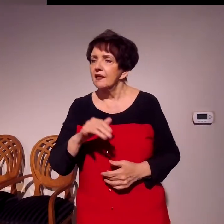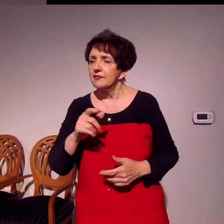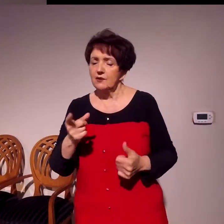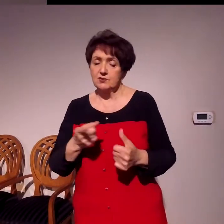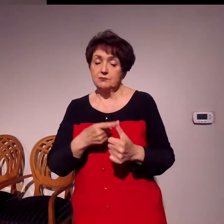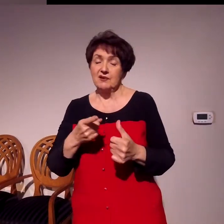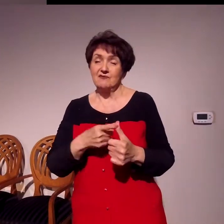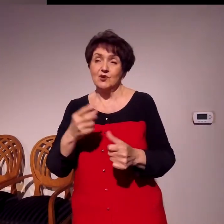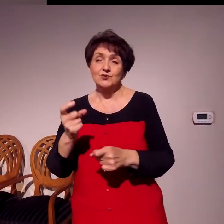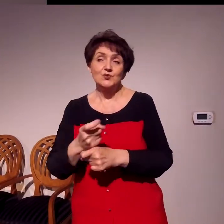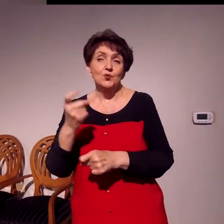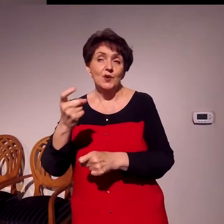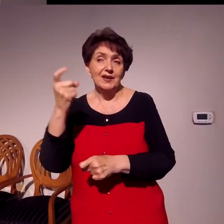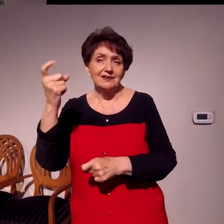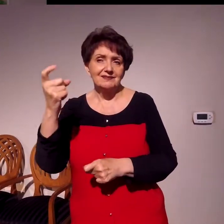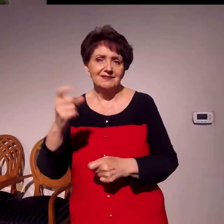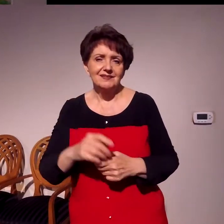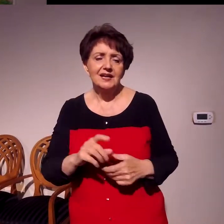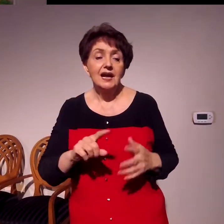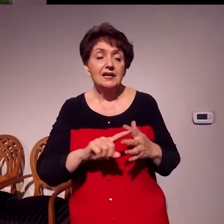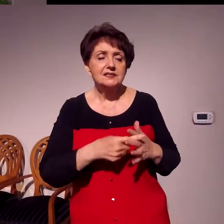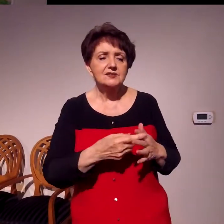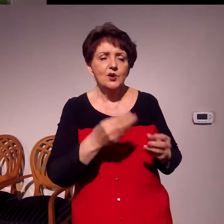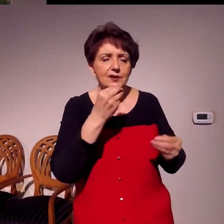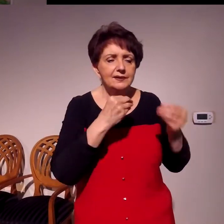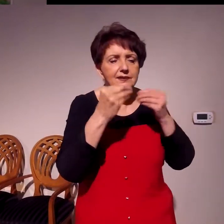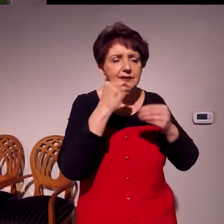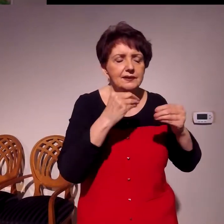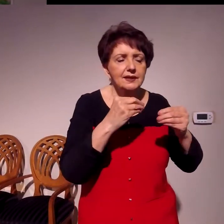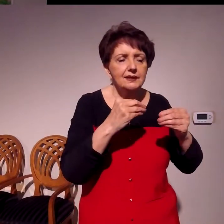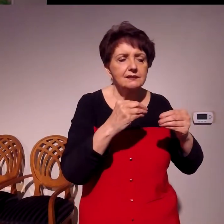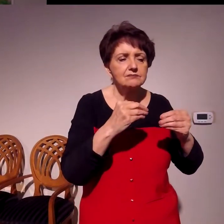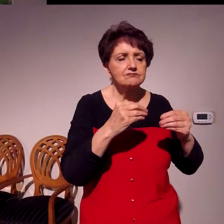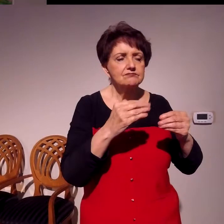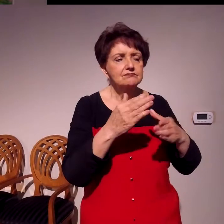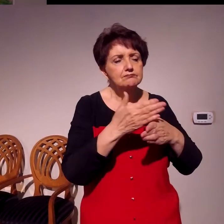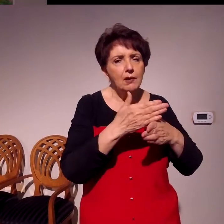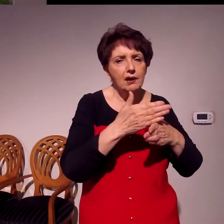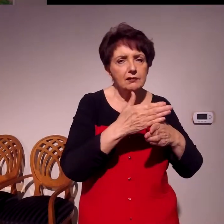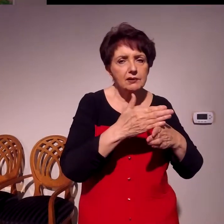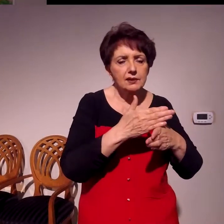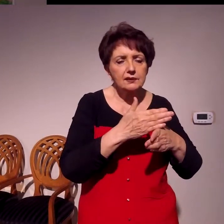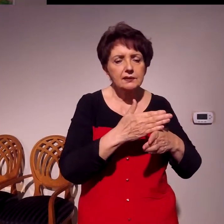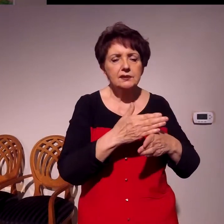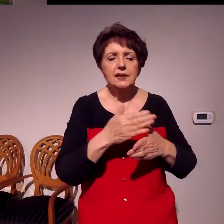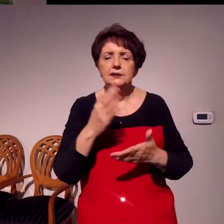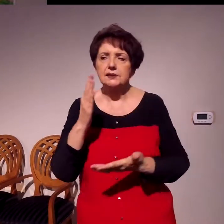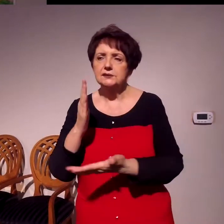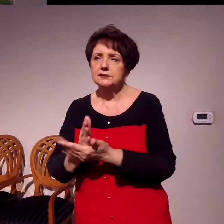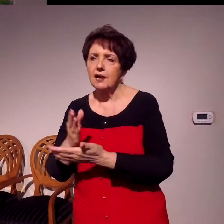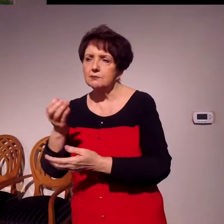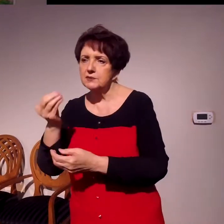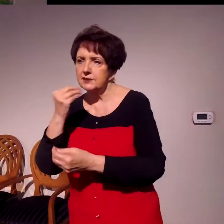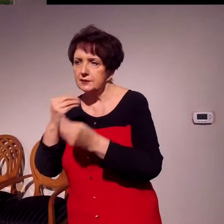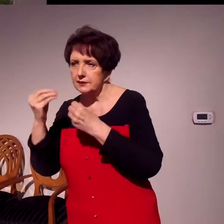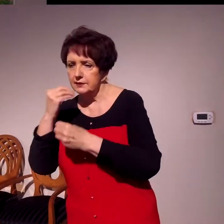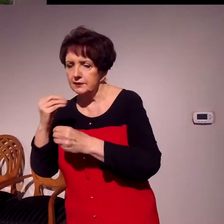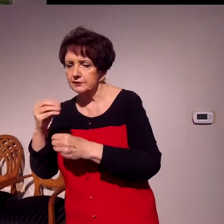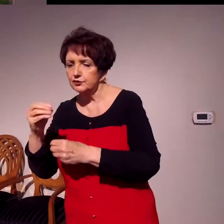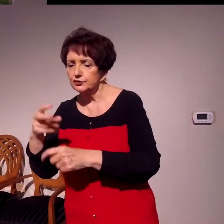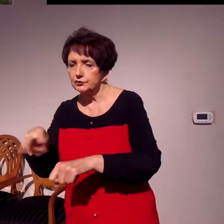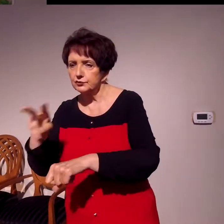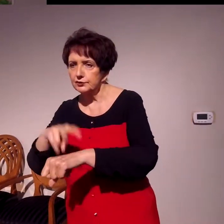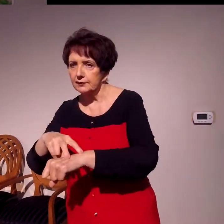first win. I started eating moderately, and I stopped eating potato chips at 10:30 at